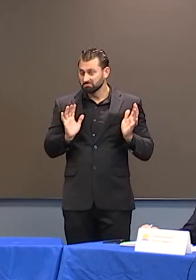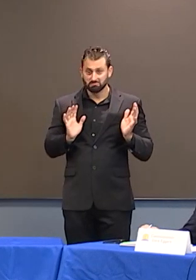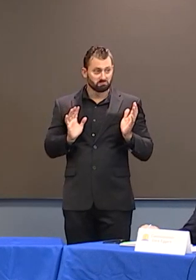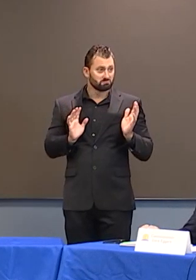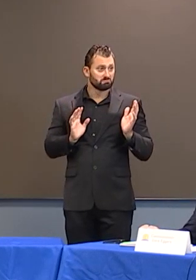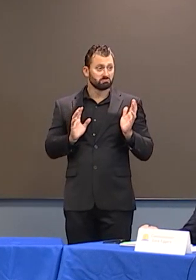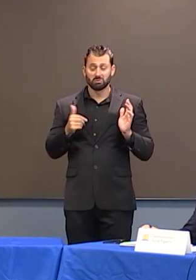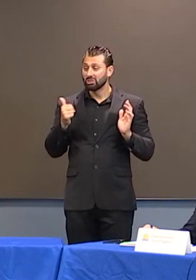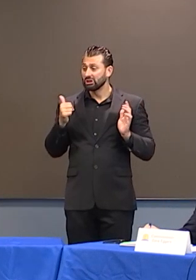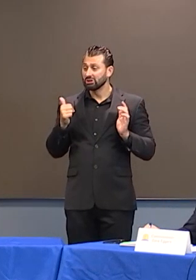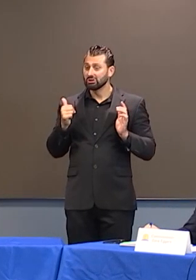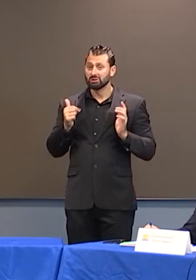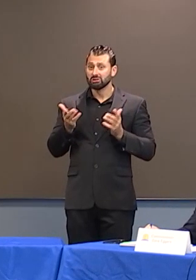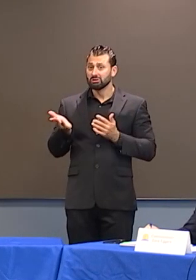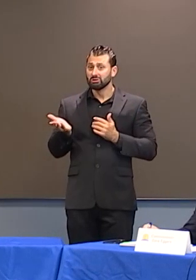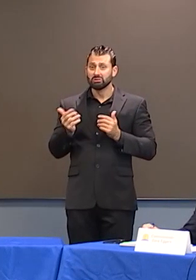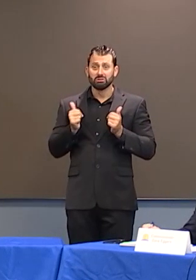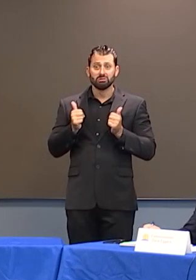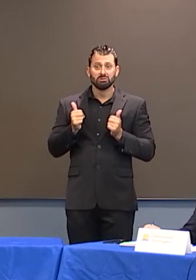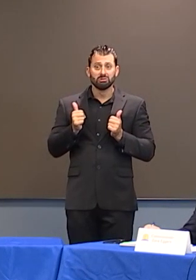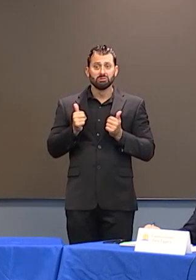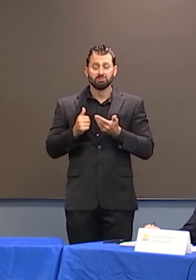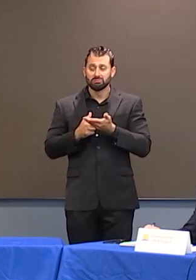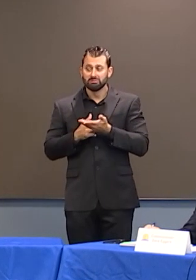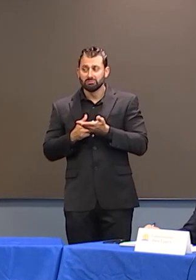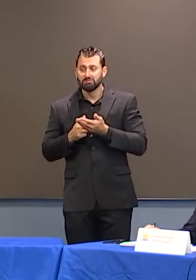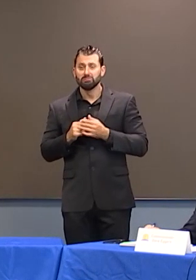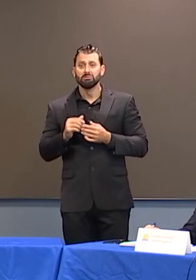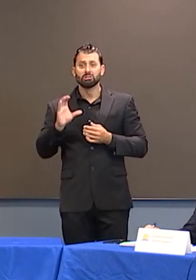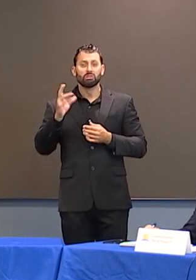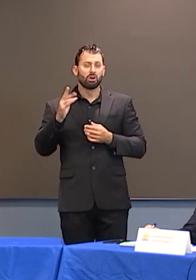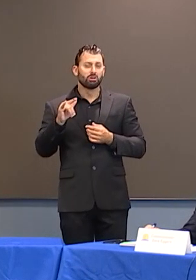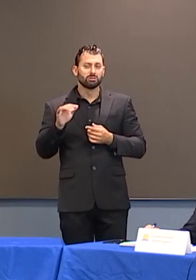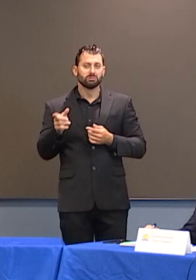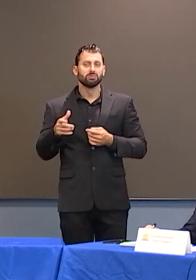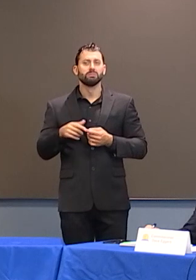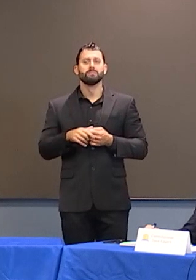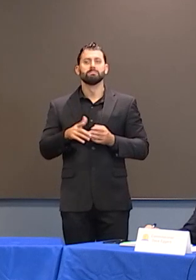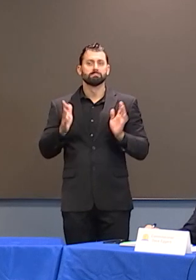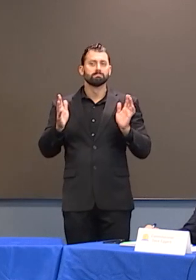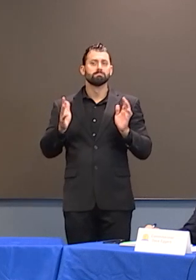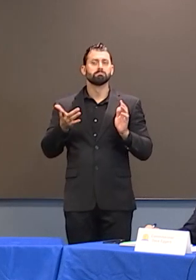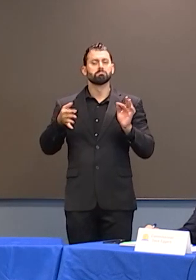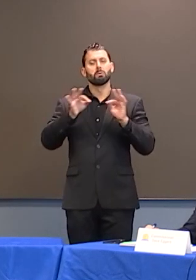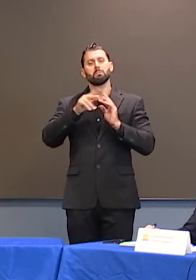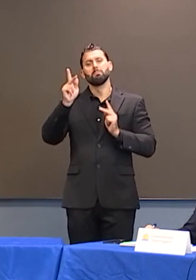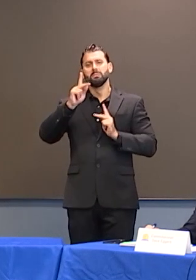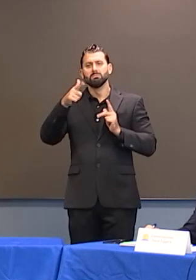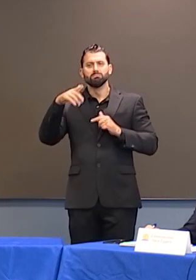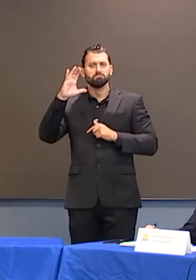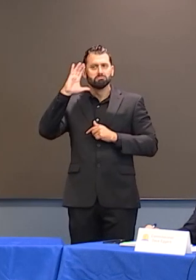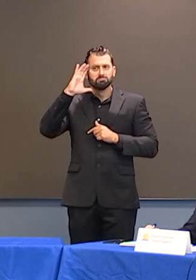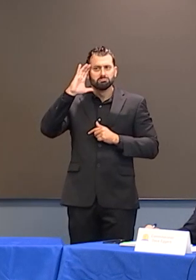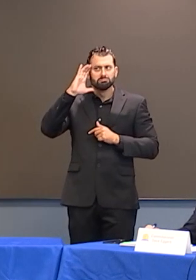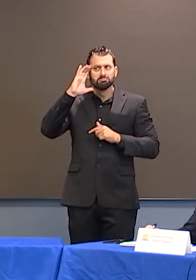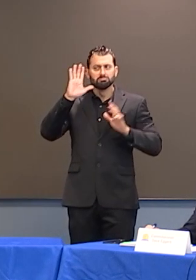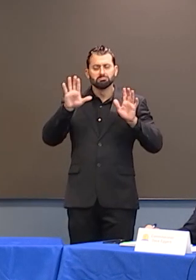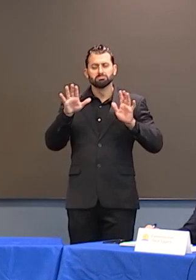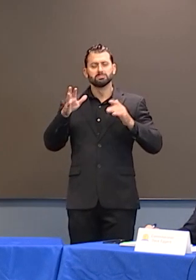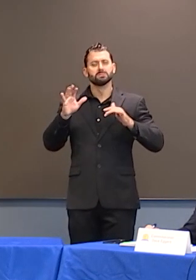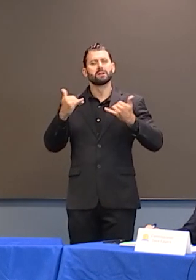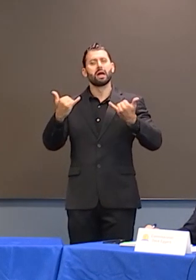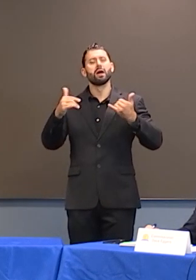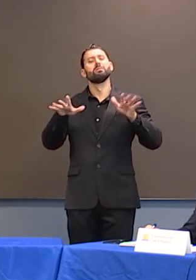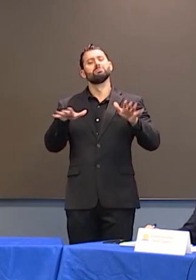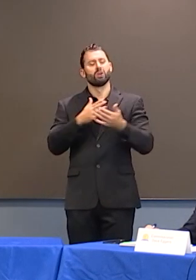all right folks if you're listening out there we all know it's a stressful time take a deep breath the information that you'll be getting is the best we have